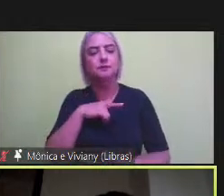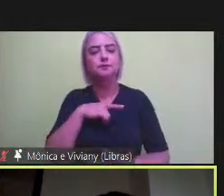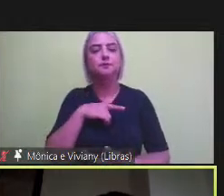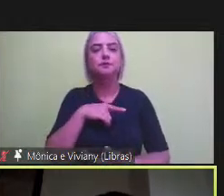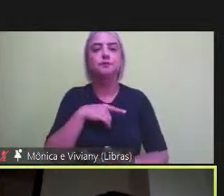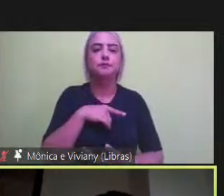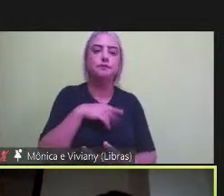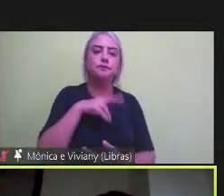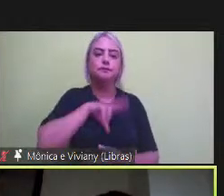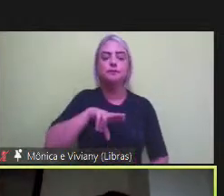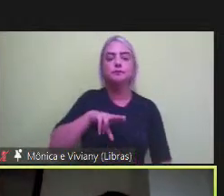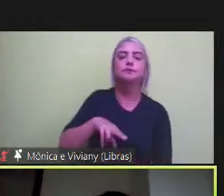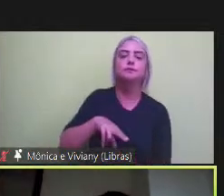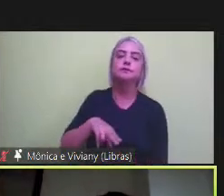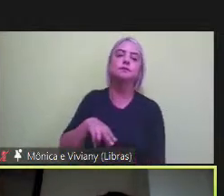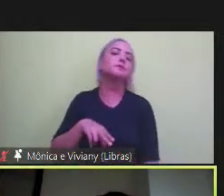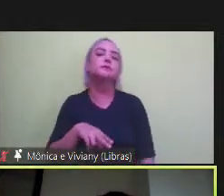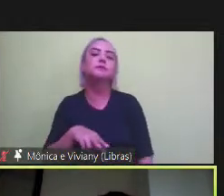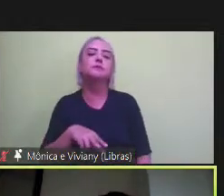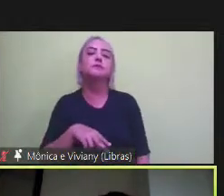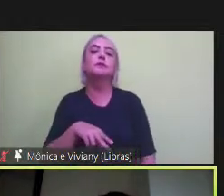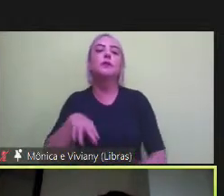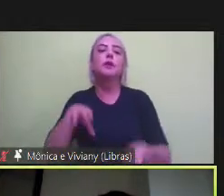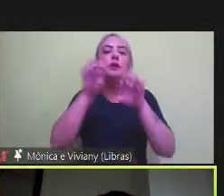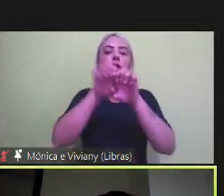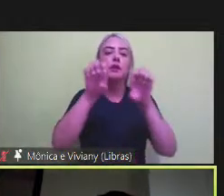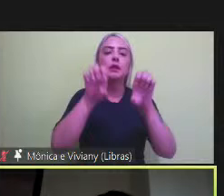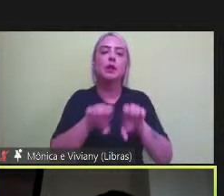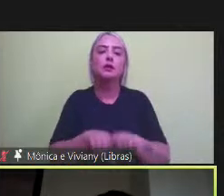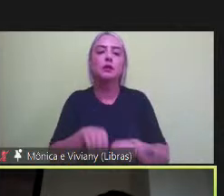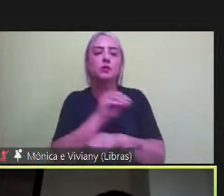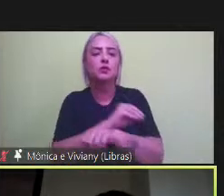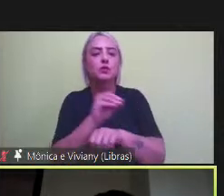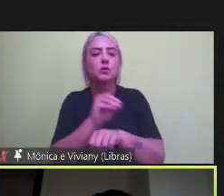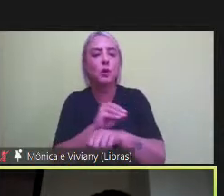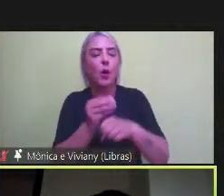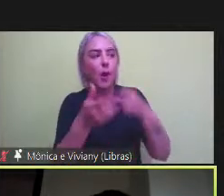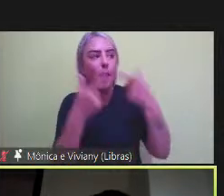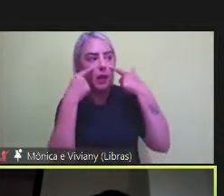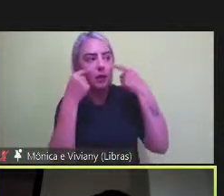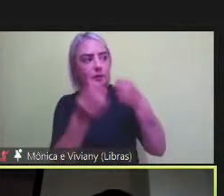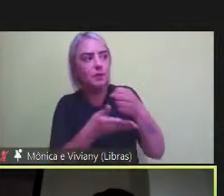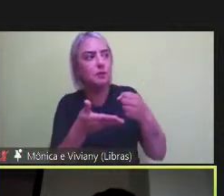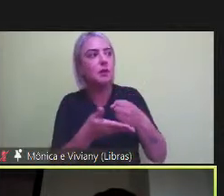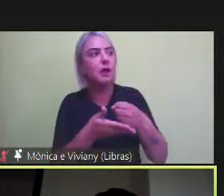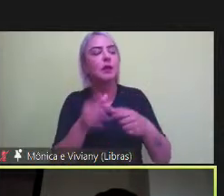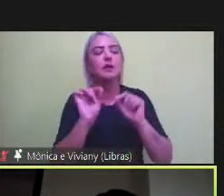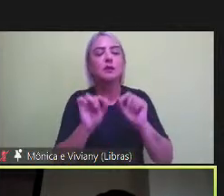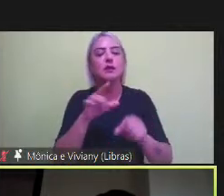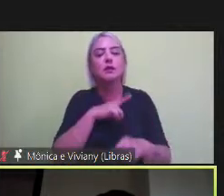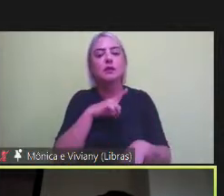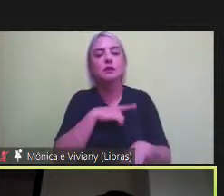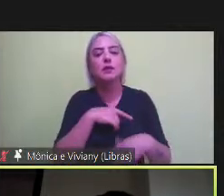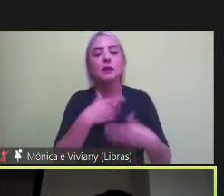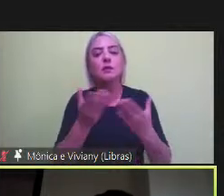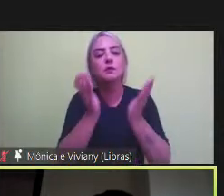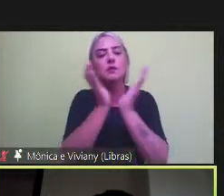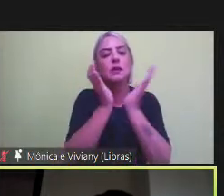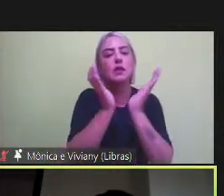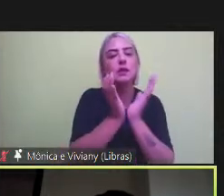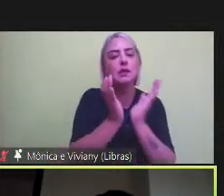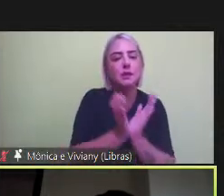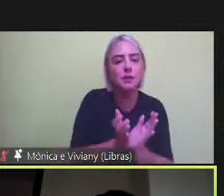exist in Portugal in the structure of the cares for primary health care, in which we